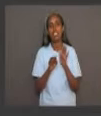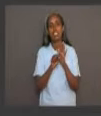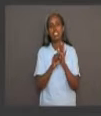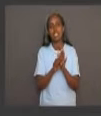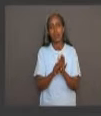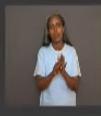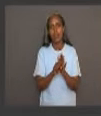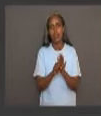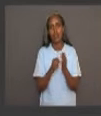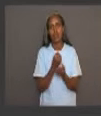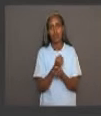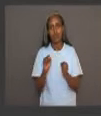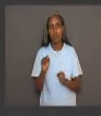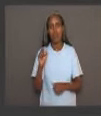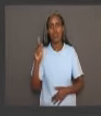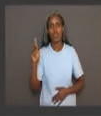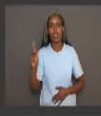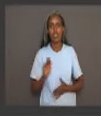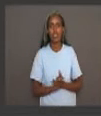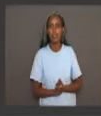sample to solve for K.